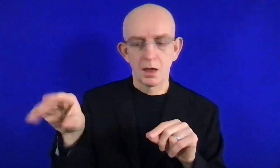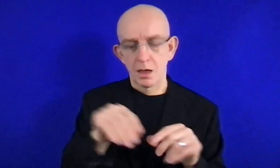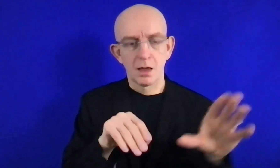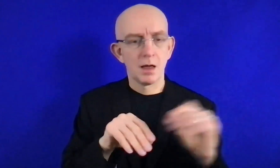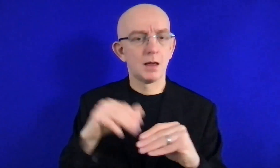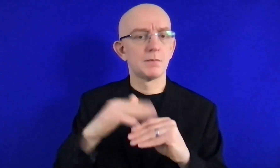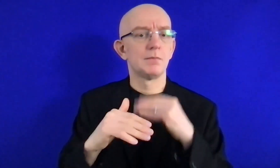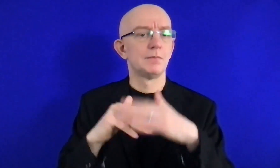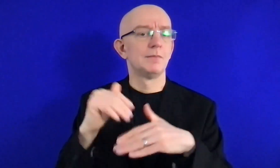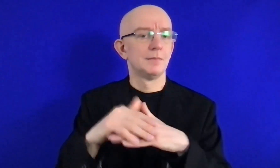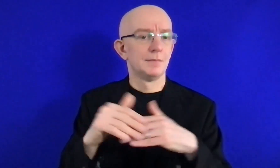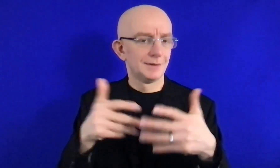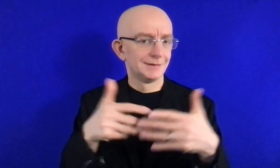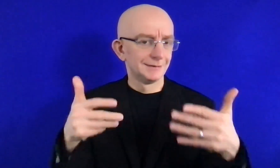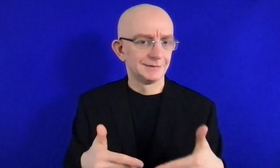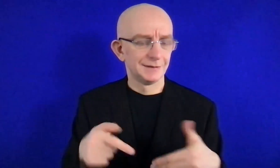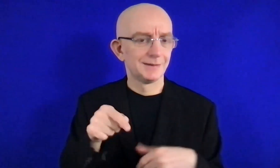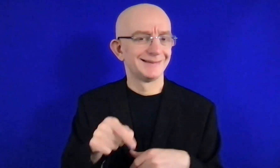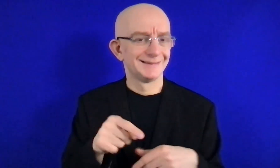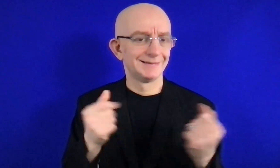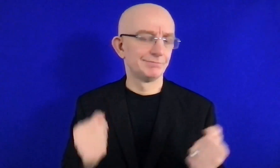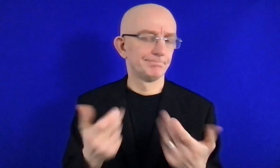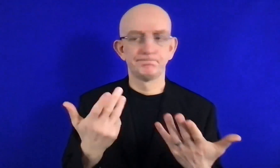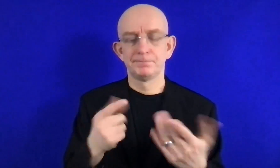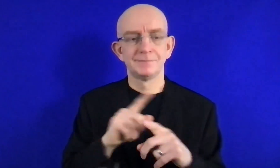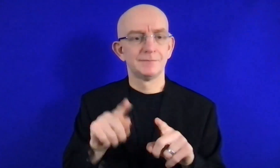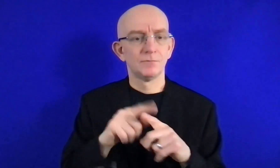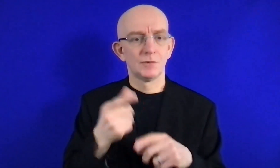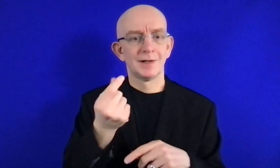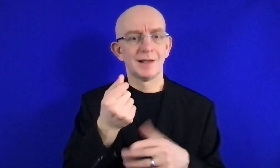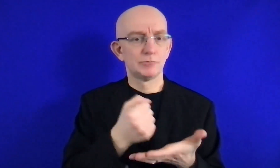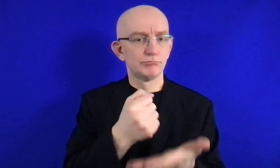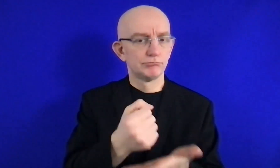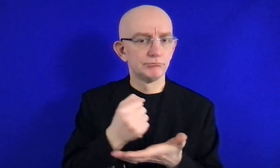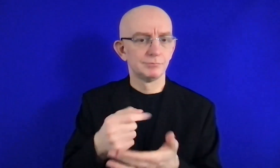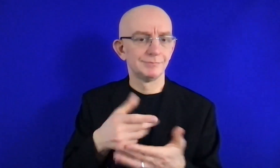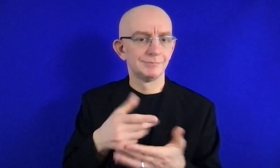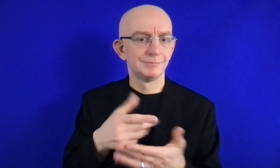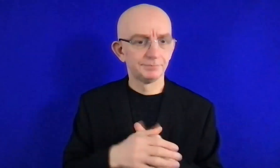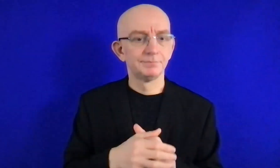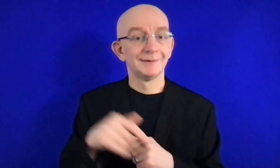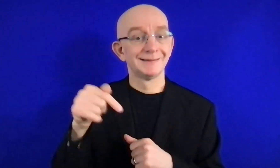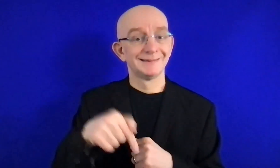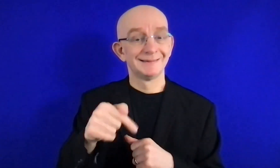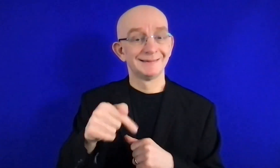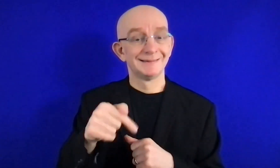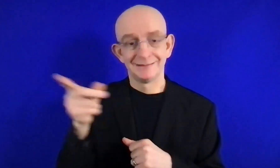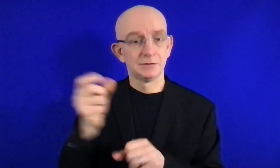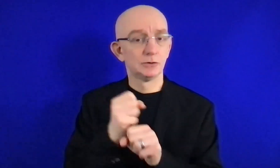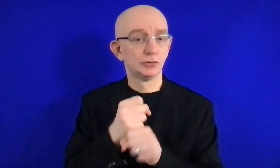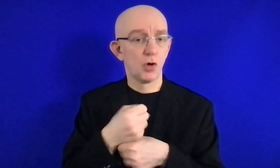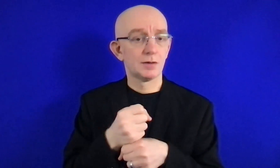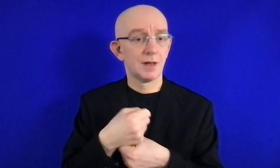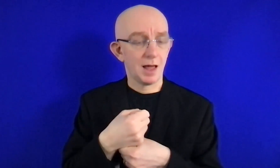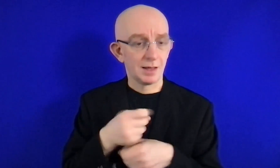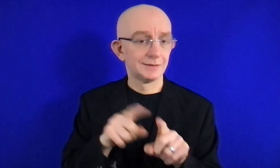Vietnam, the way the cash benefits are kind of pieced together. So that is, I think, quite positive and moving beyond this kind of idea that,